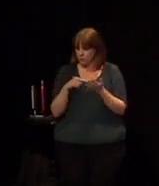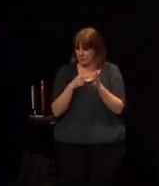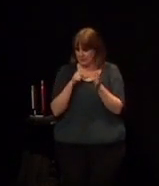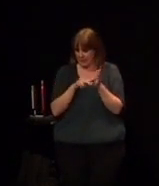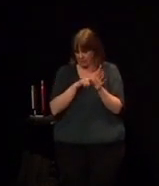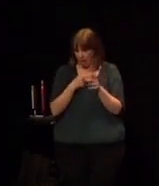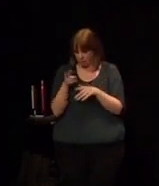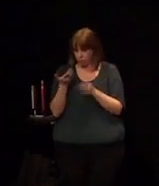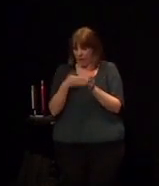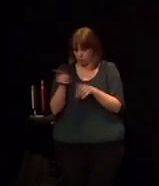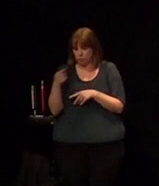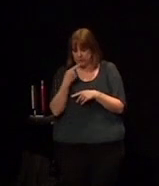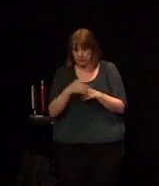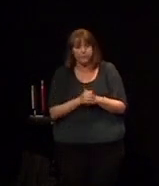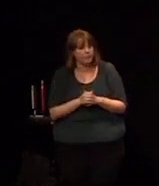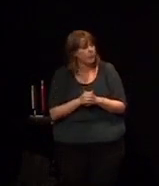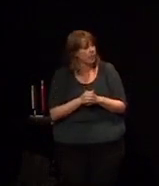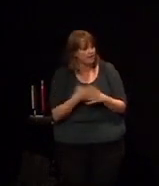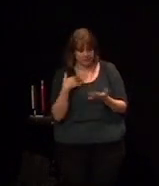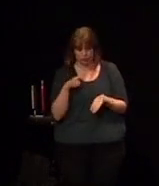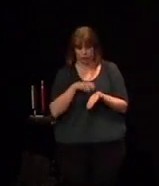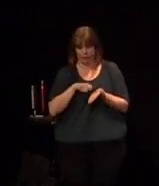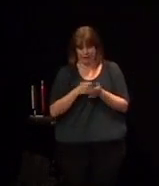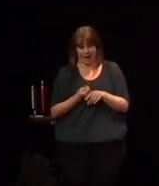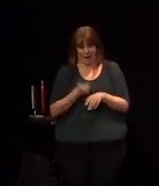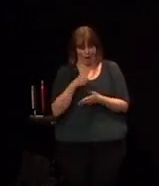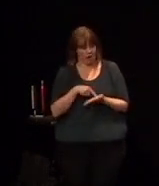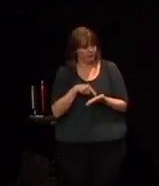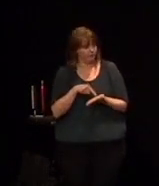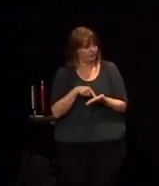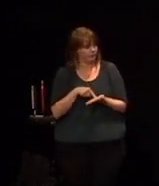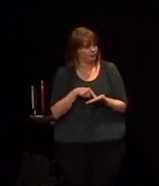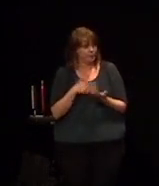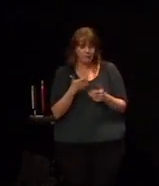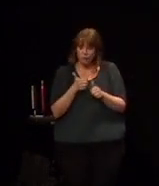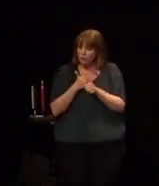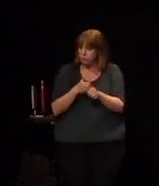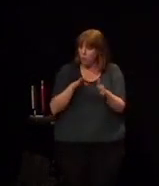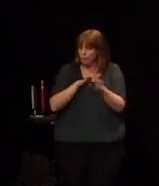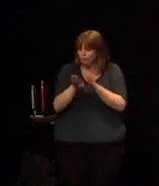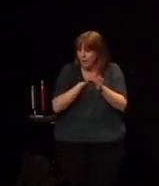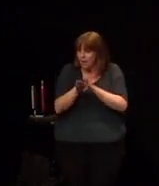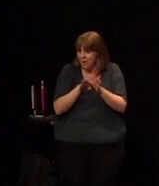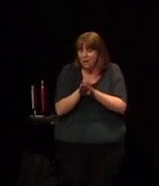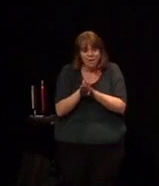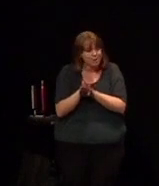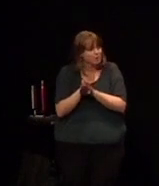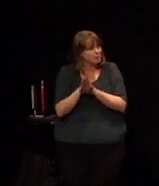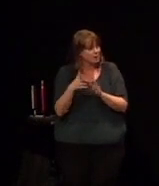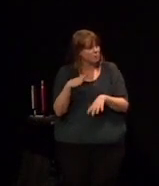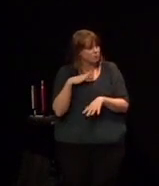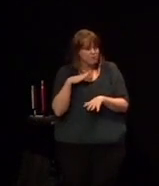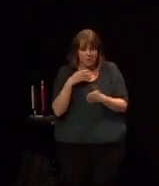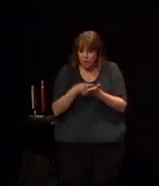Allen. I had in my note early on that the poet training club, preparation